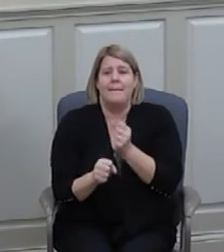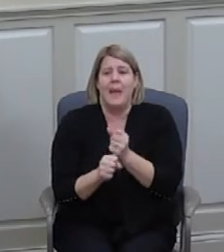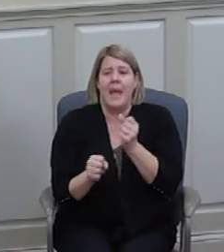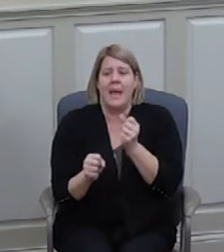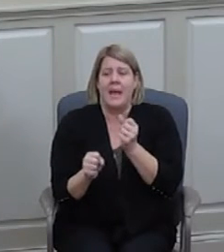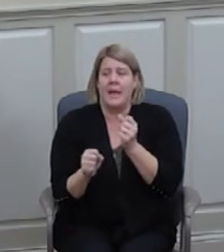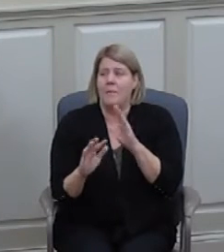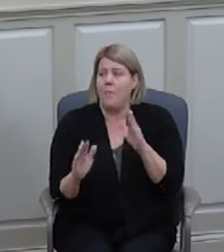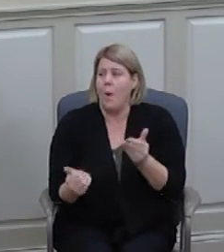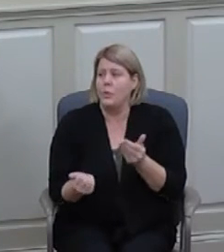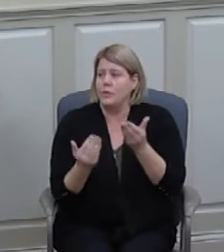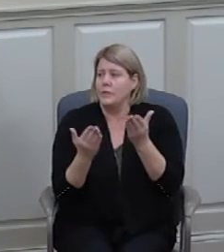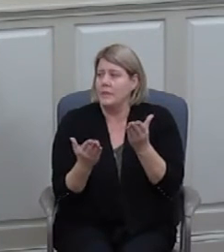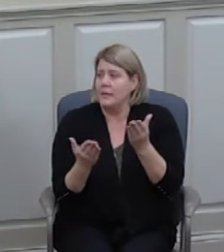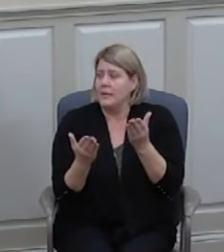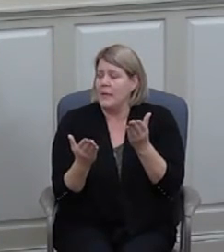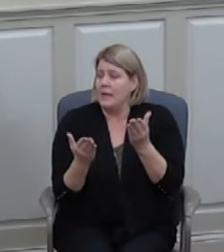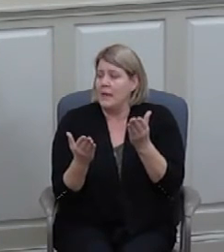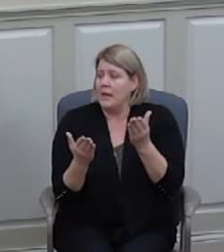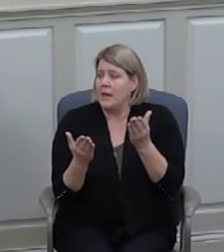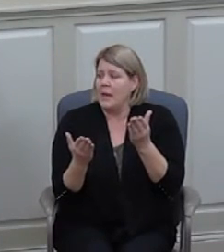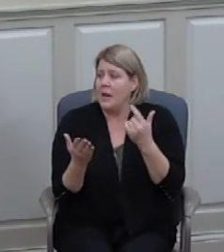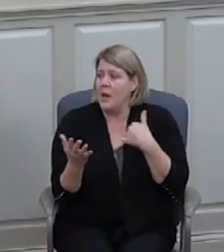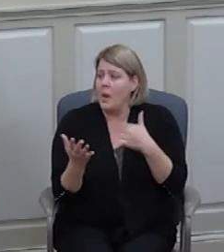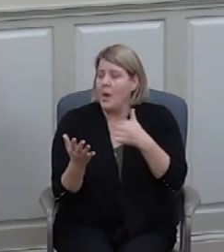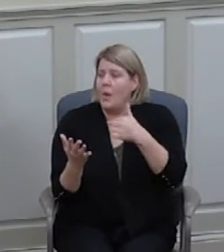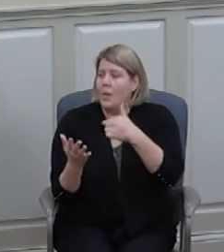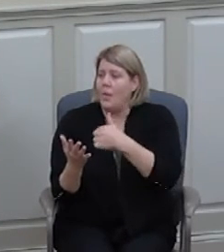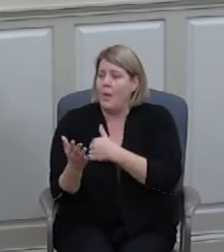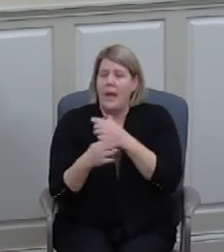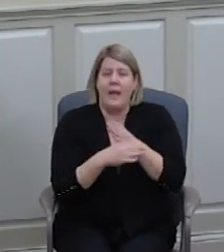special call meeting. Second. Motion made